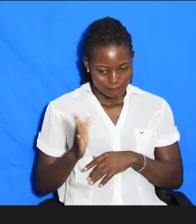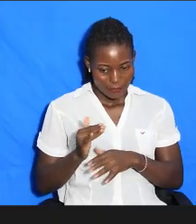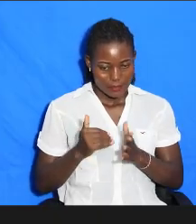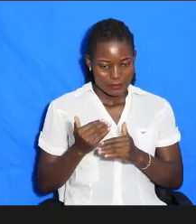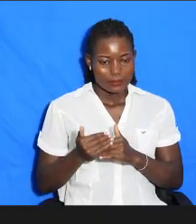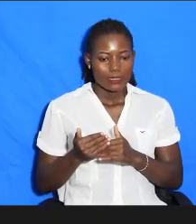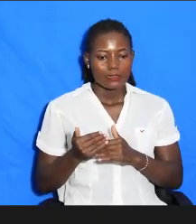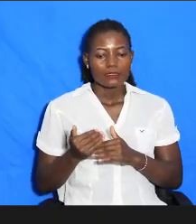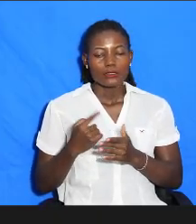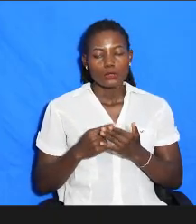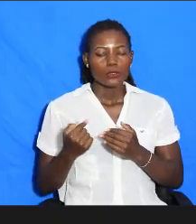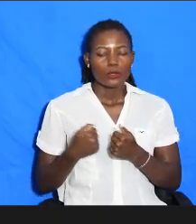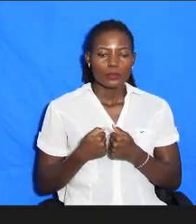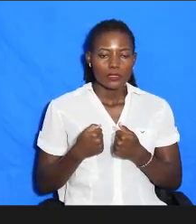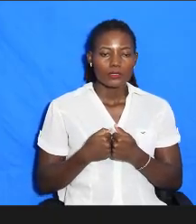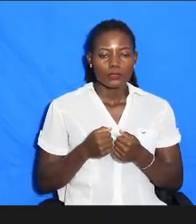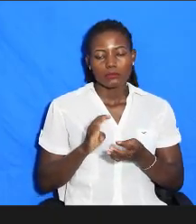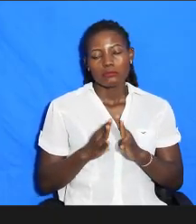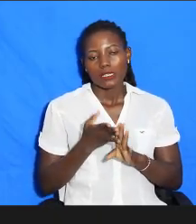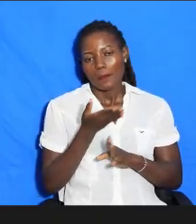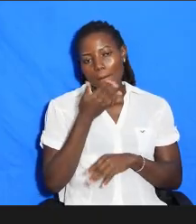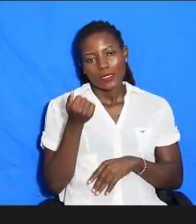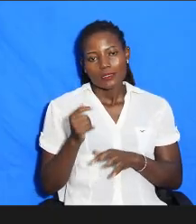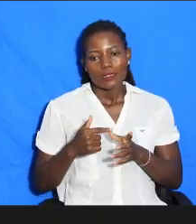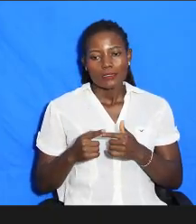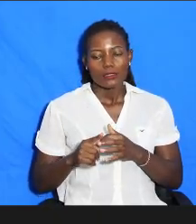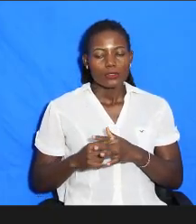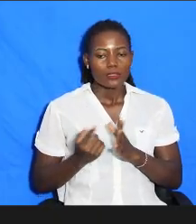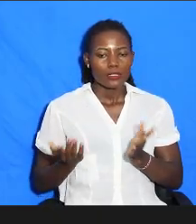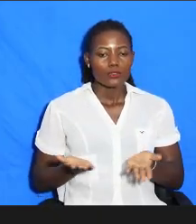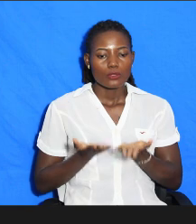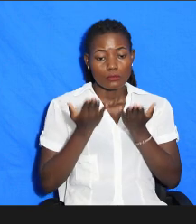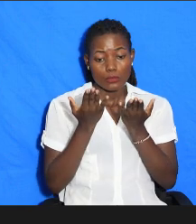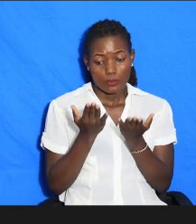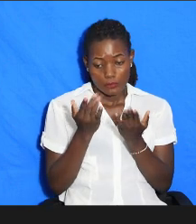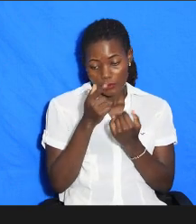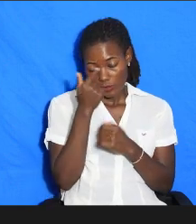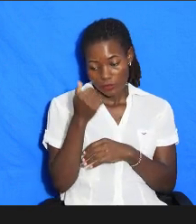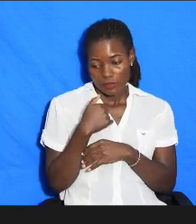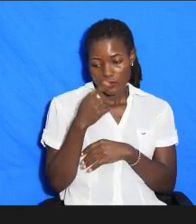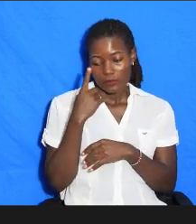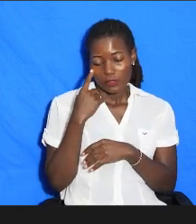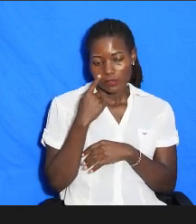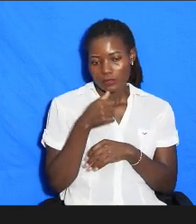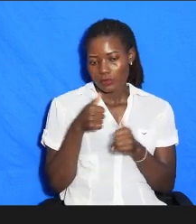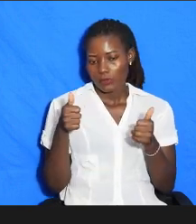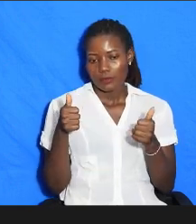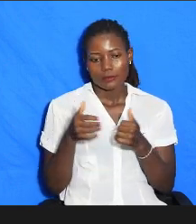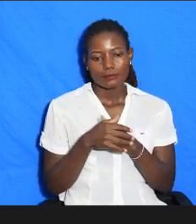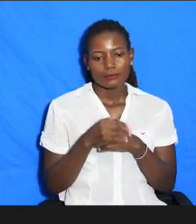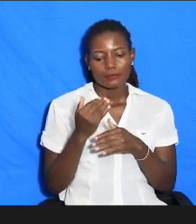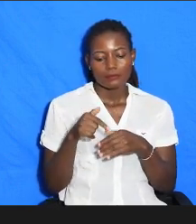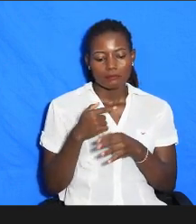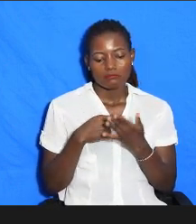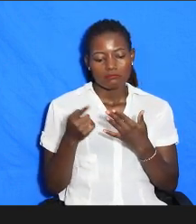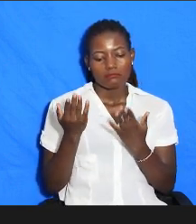week, it gets better. It might end up now starting to improve because I've seen it with my training session. This week might be bad,